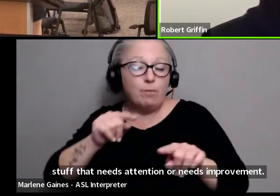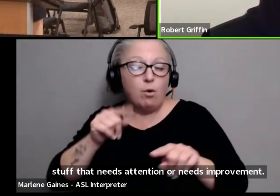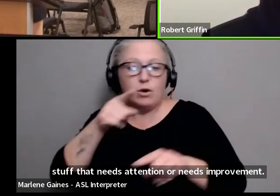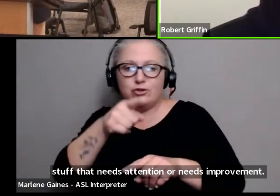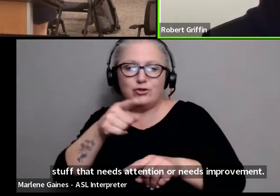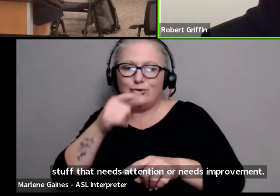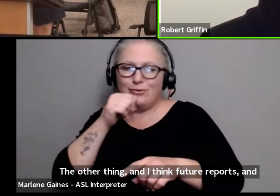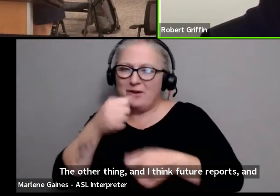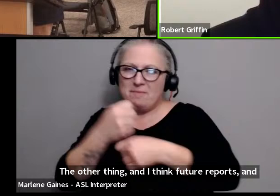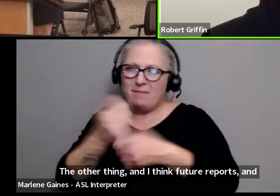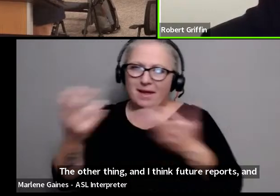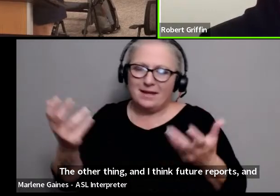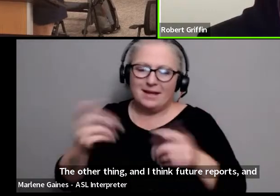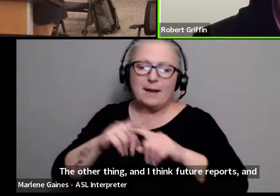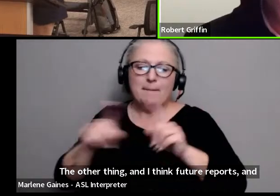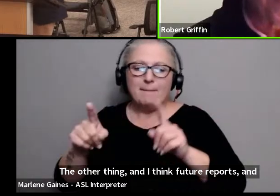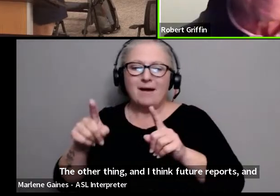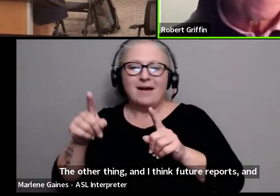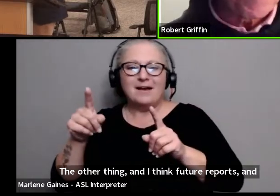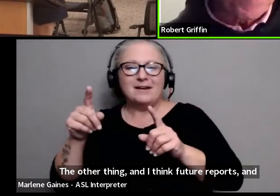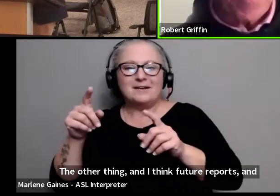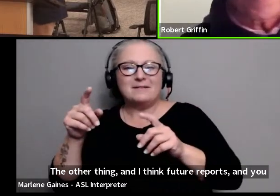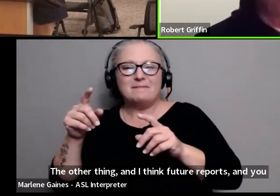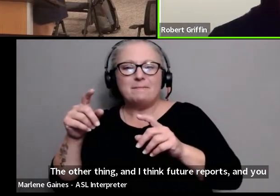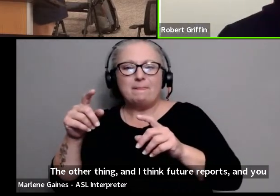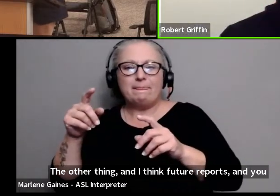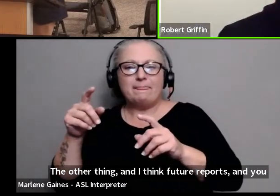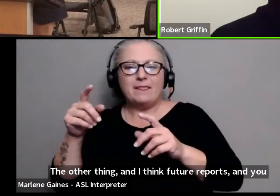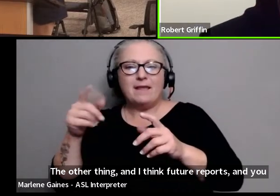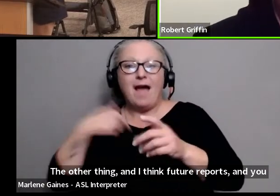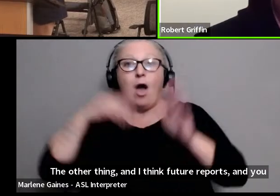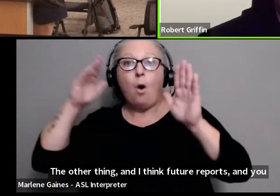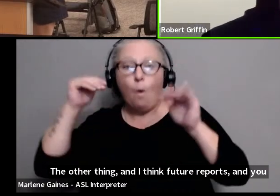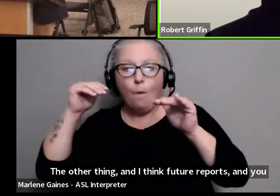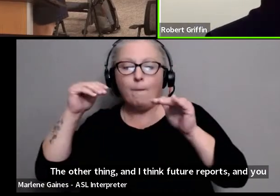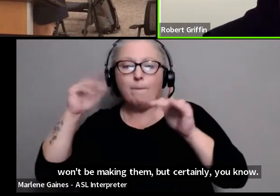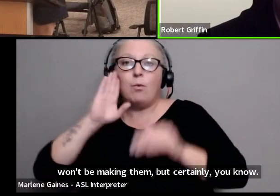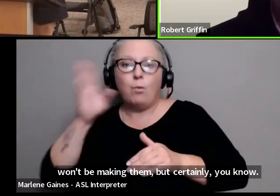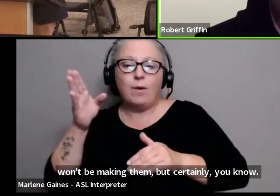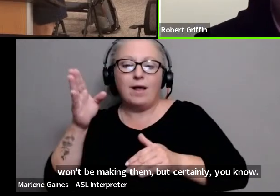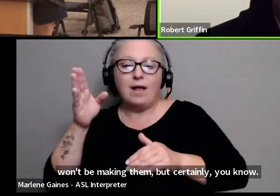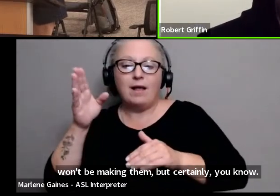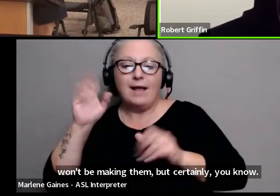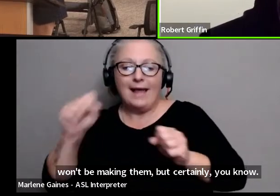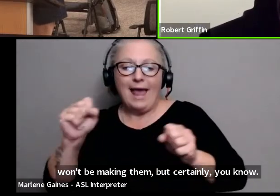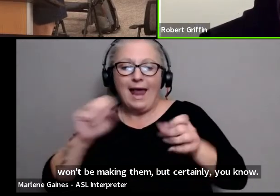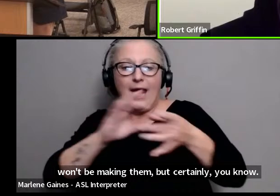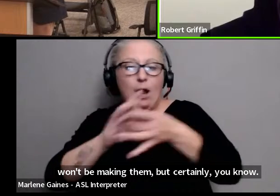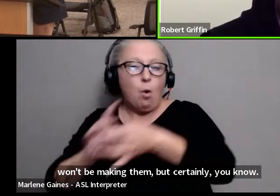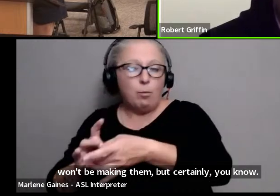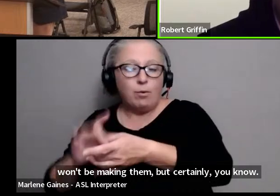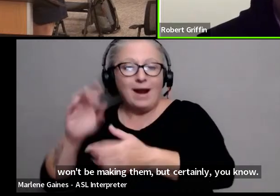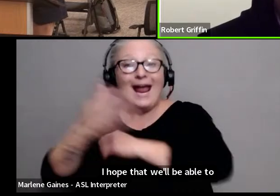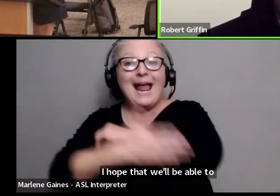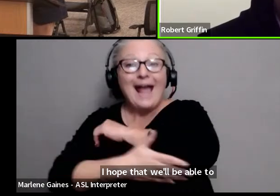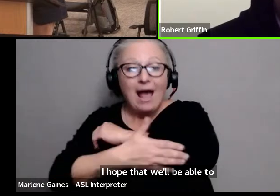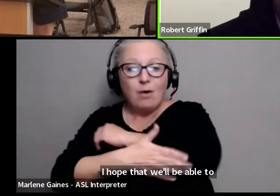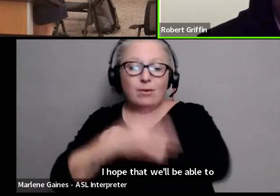be making them, but certainly, I hope that we'll be able to incorporate county data